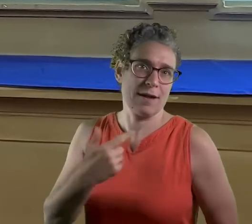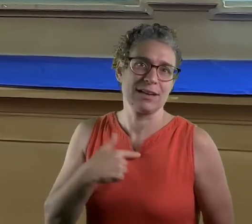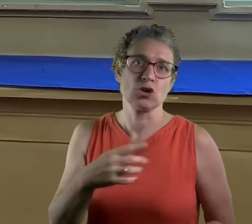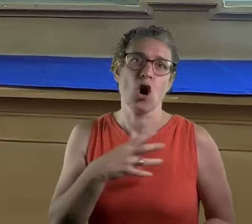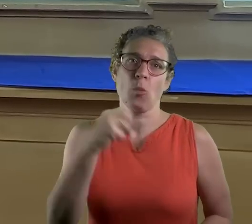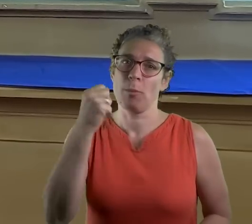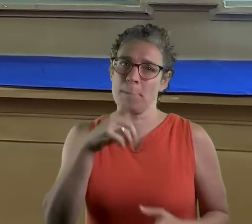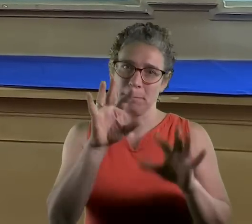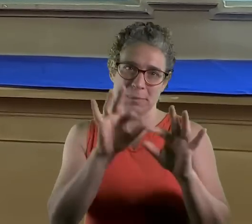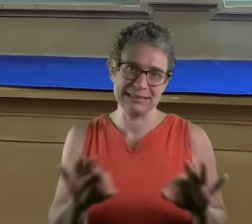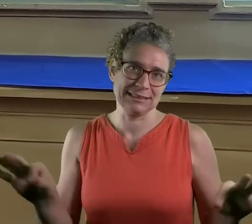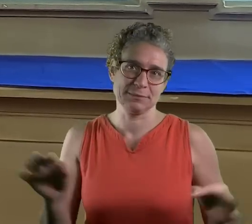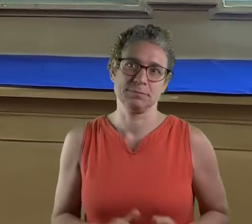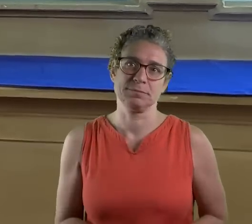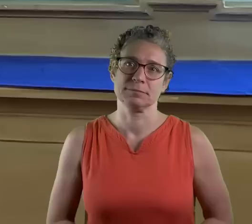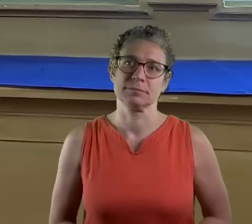and peace.